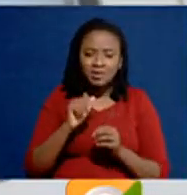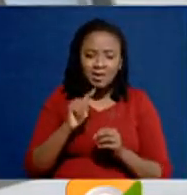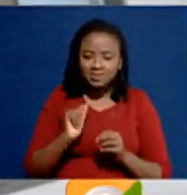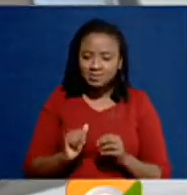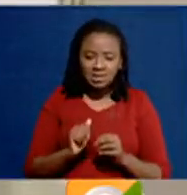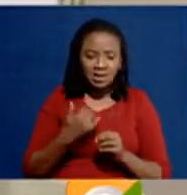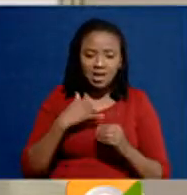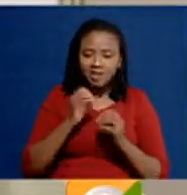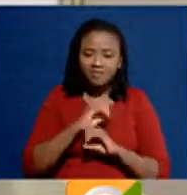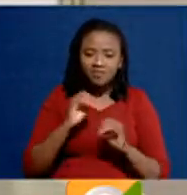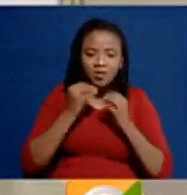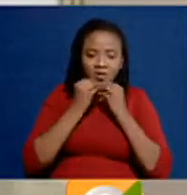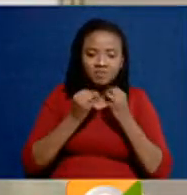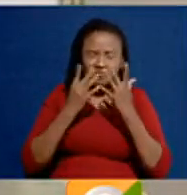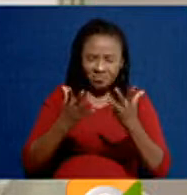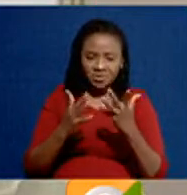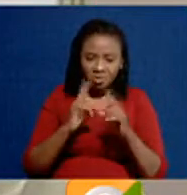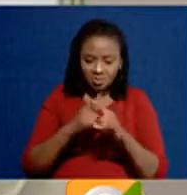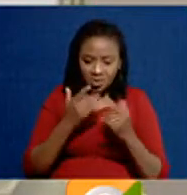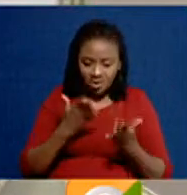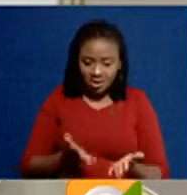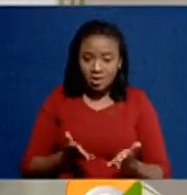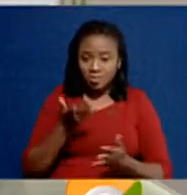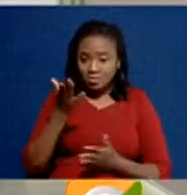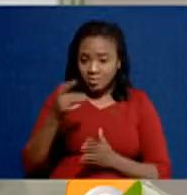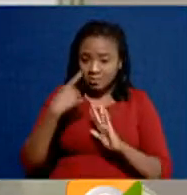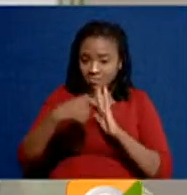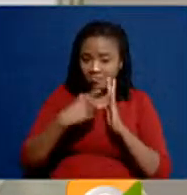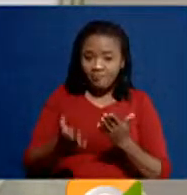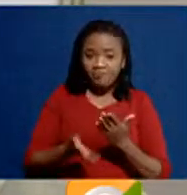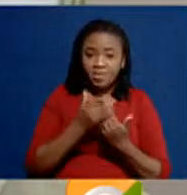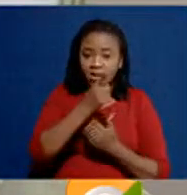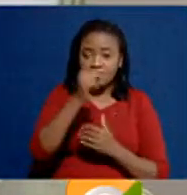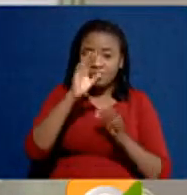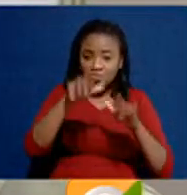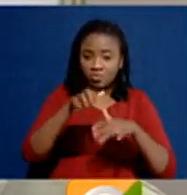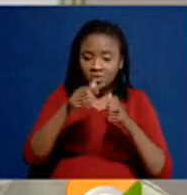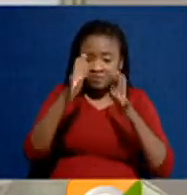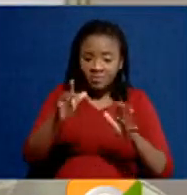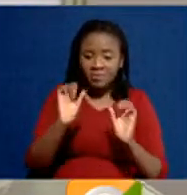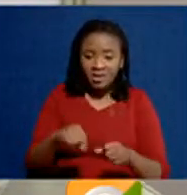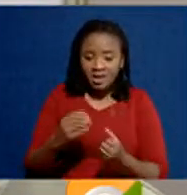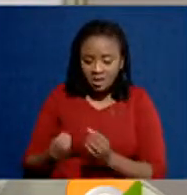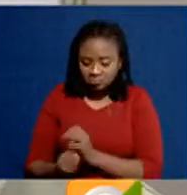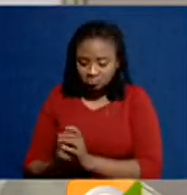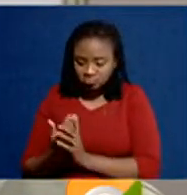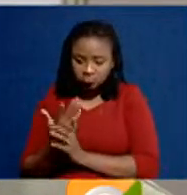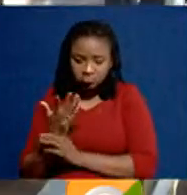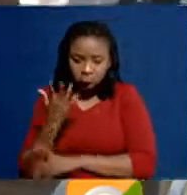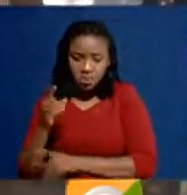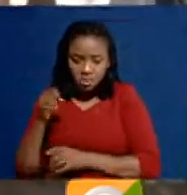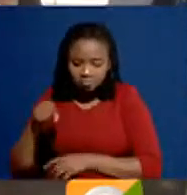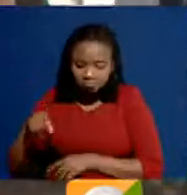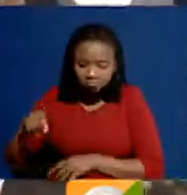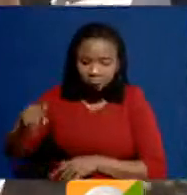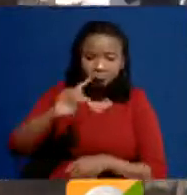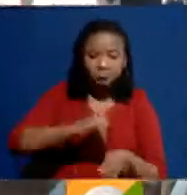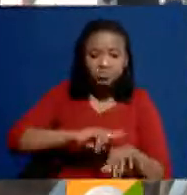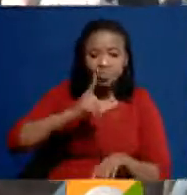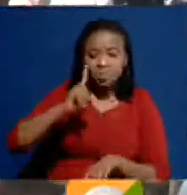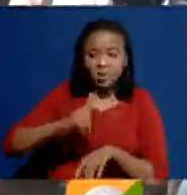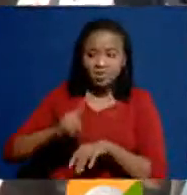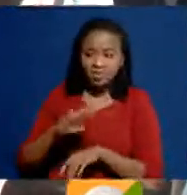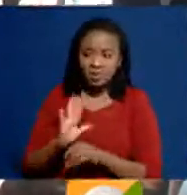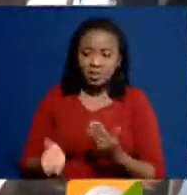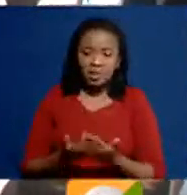it's able now to help farmers be able to decide on how to improve the current farming method. So, but